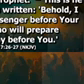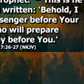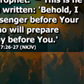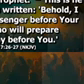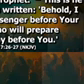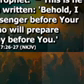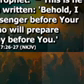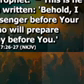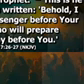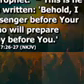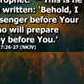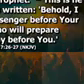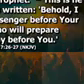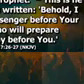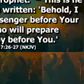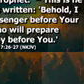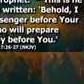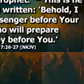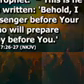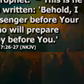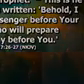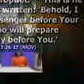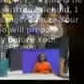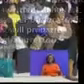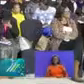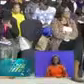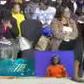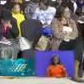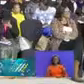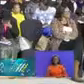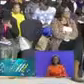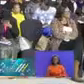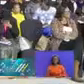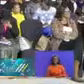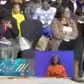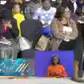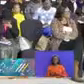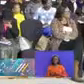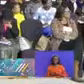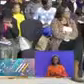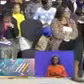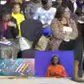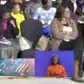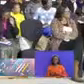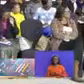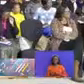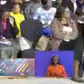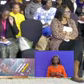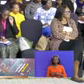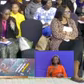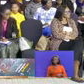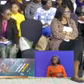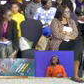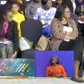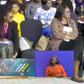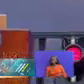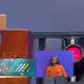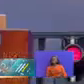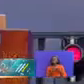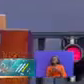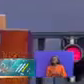his manifestation hallelujah oh my God I'm sorry I'm not giving cars I'm giving eternal